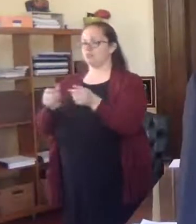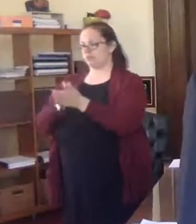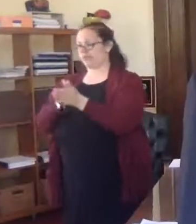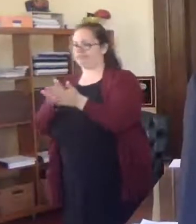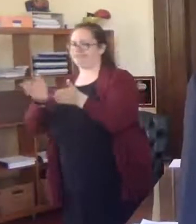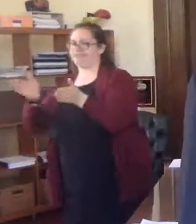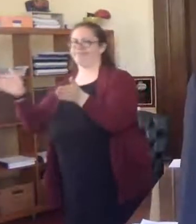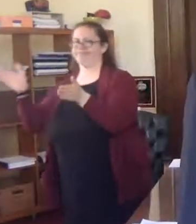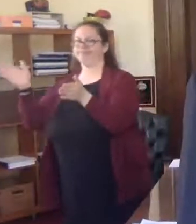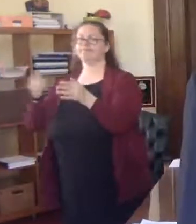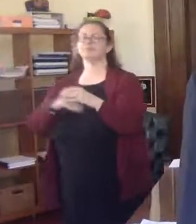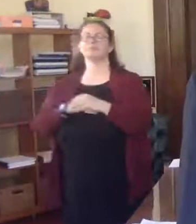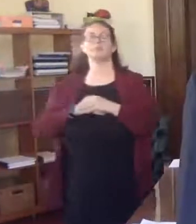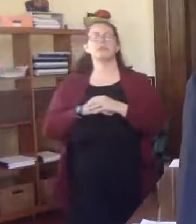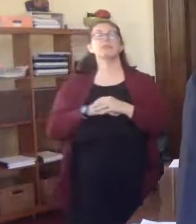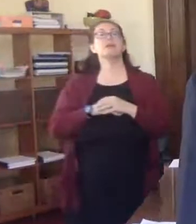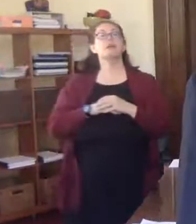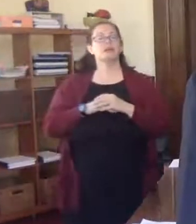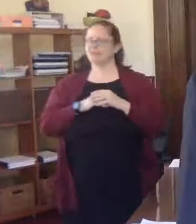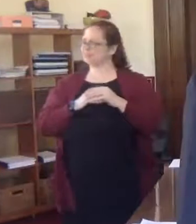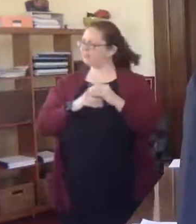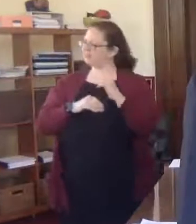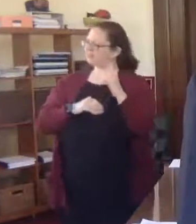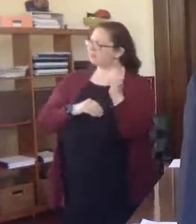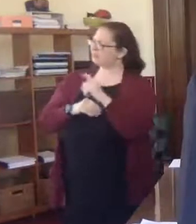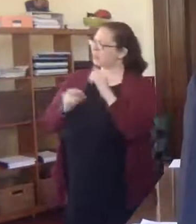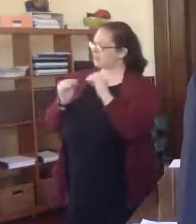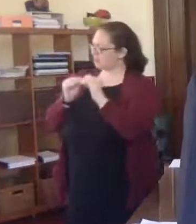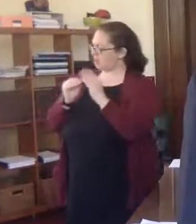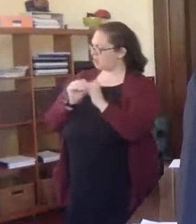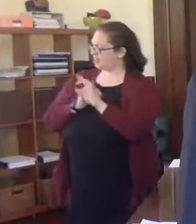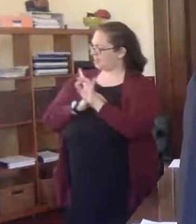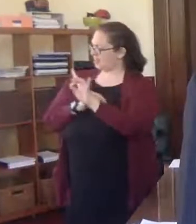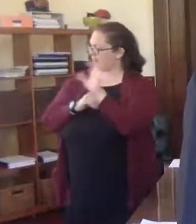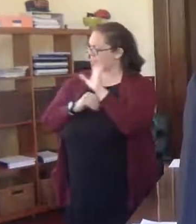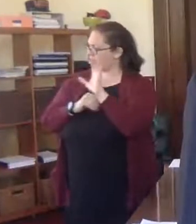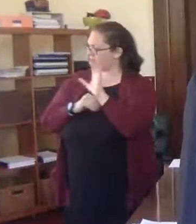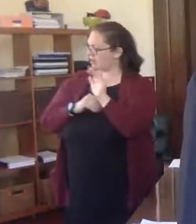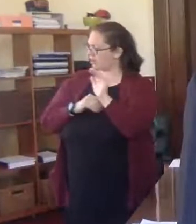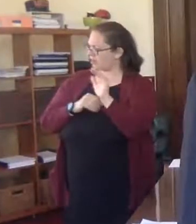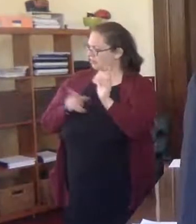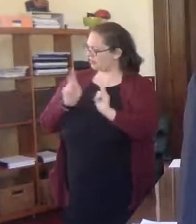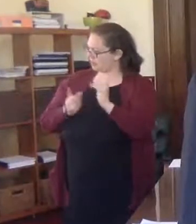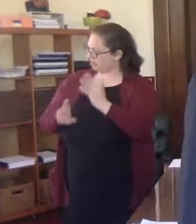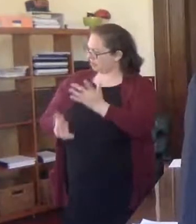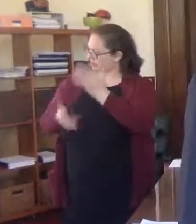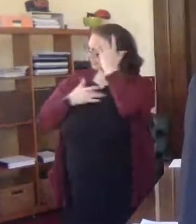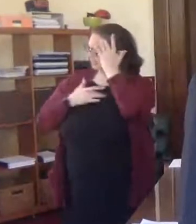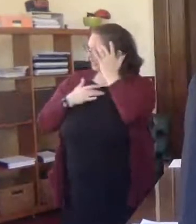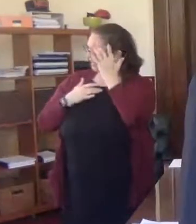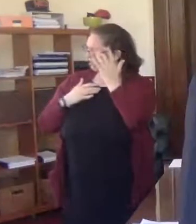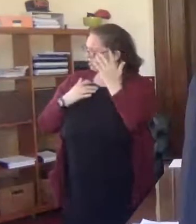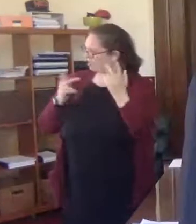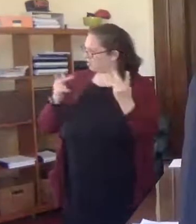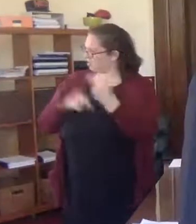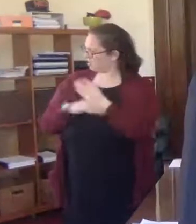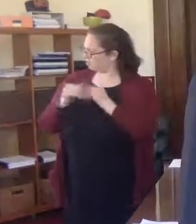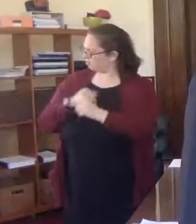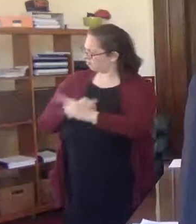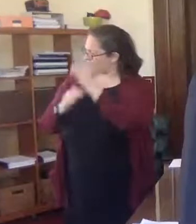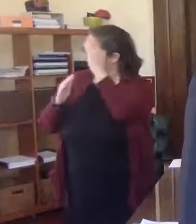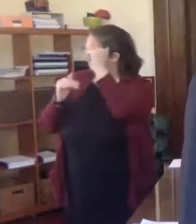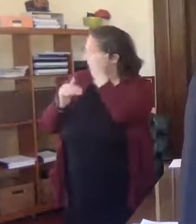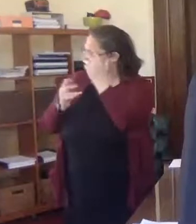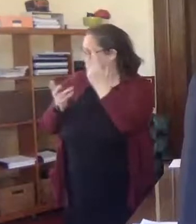Is more than 800 cases on par with where you thought or predicted perhaps the city would be at this stage in the pandemic, for better